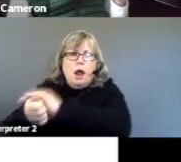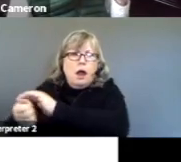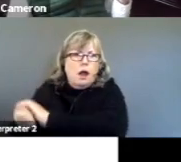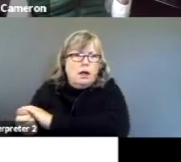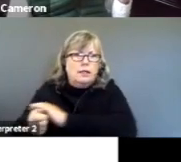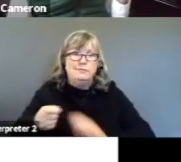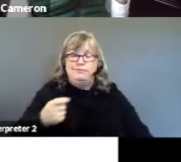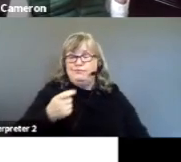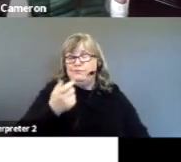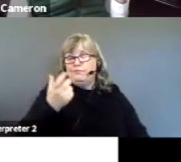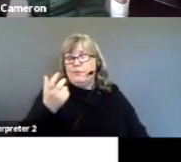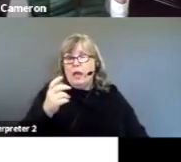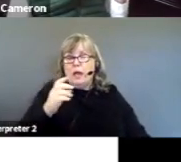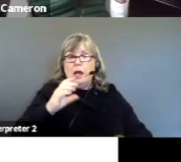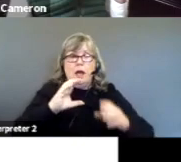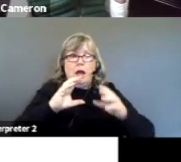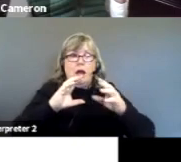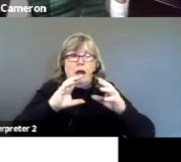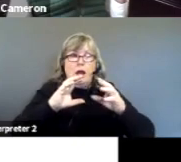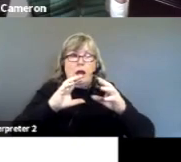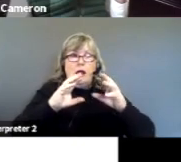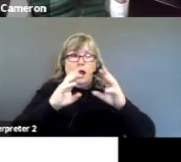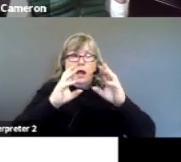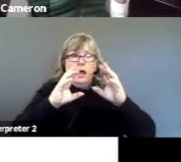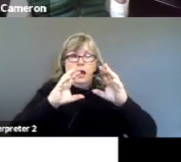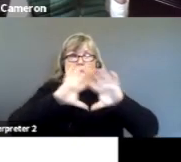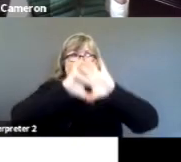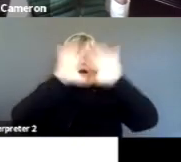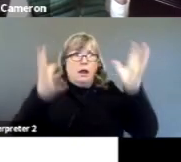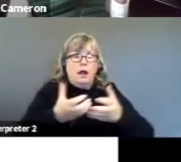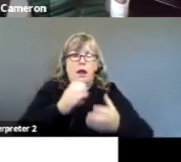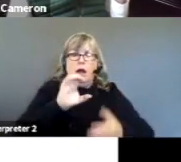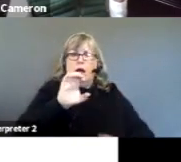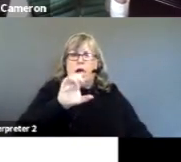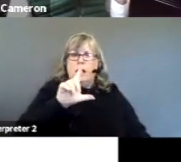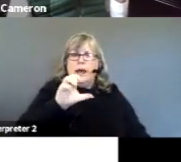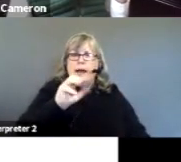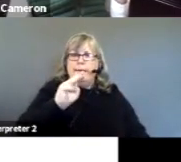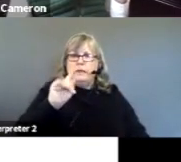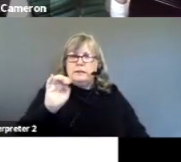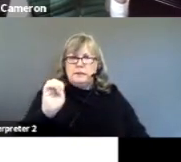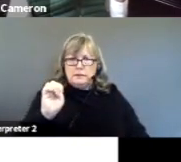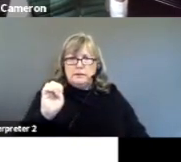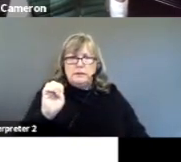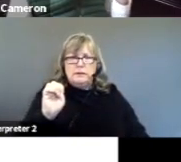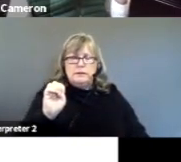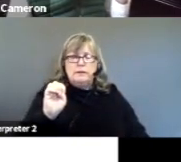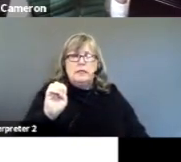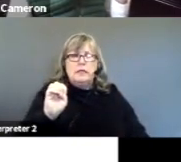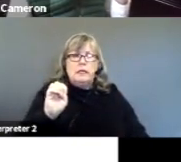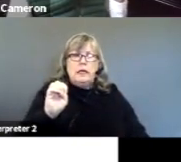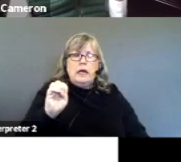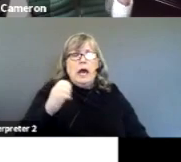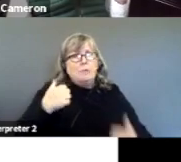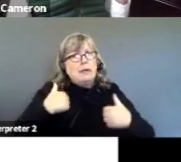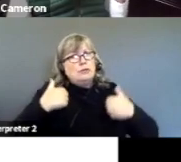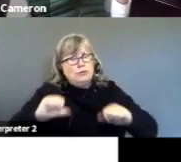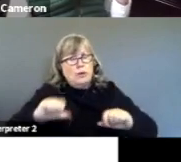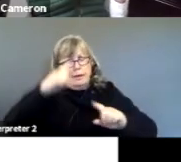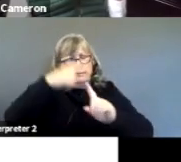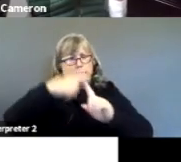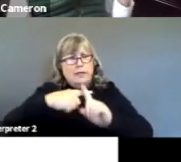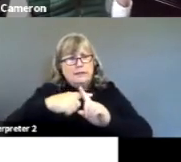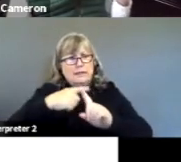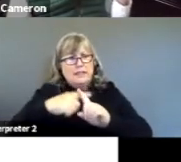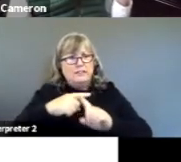Depending, I like to think of the glass as half full, but it was disappointing what happened there. It could have been